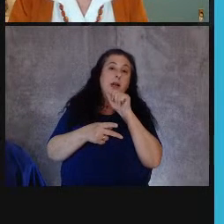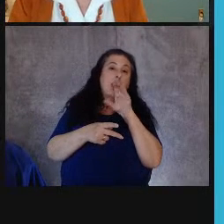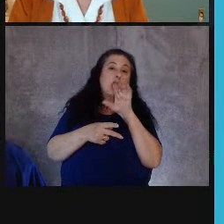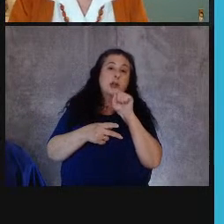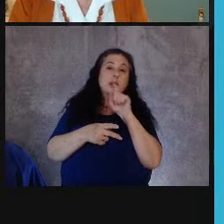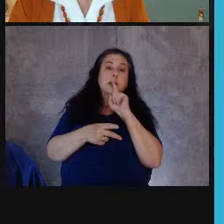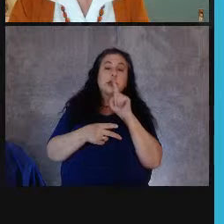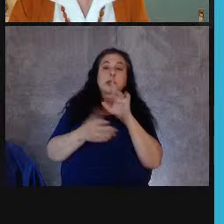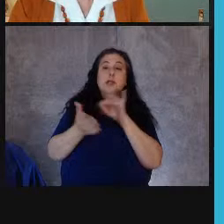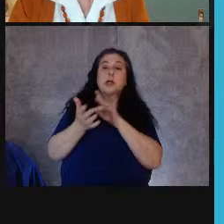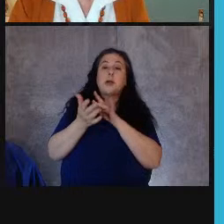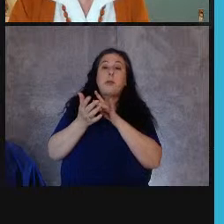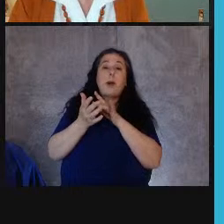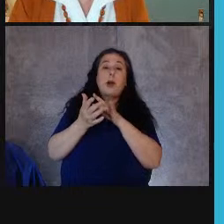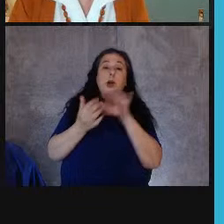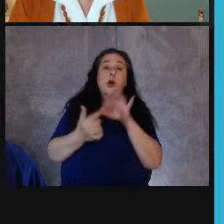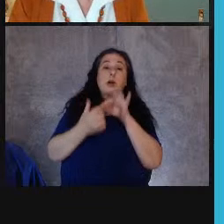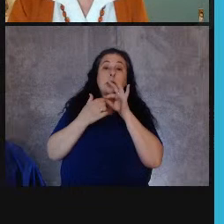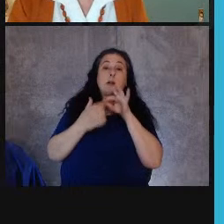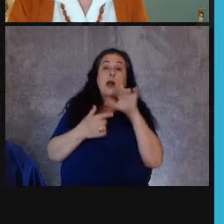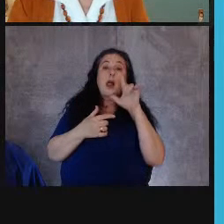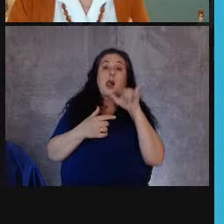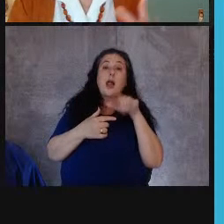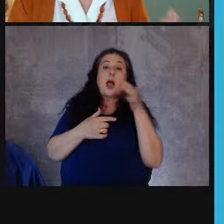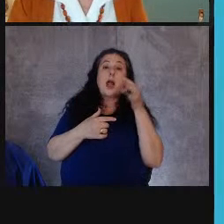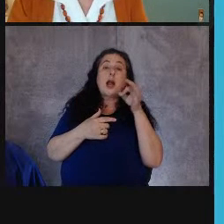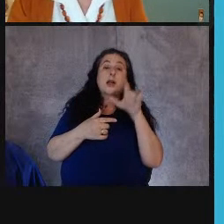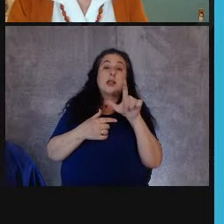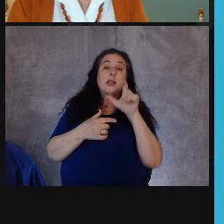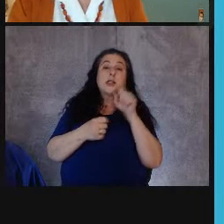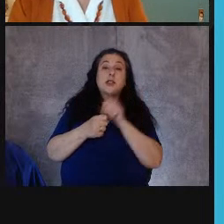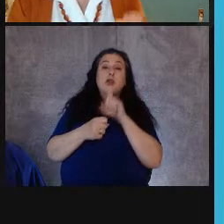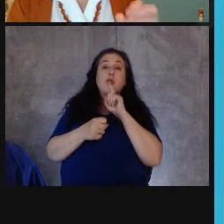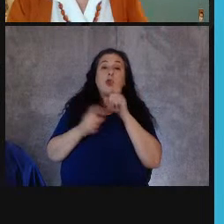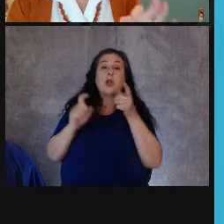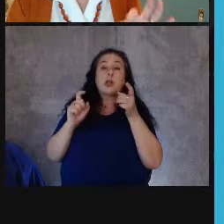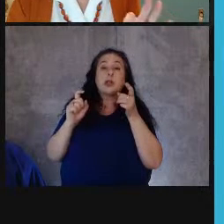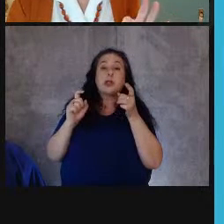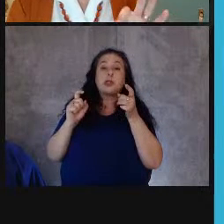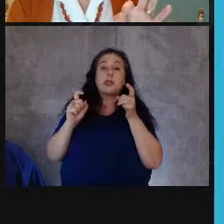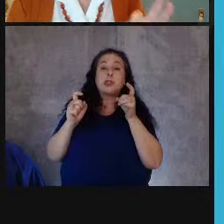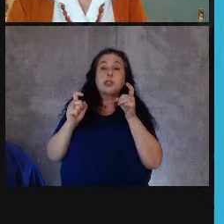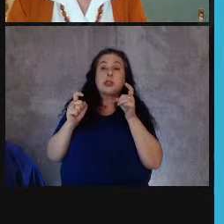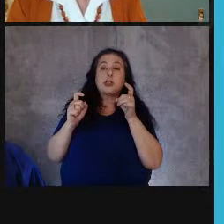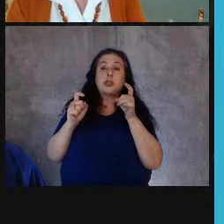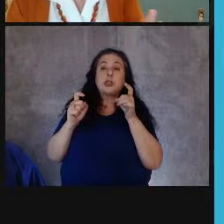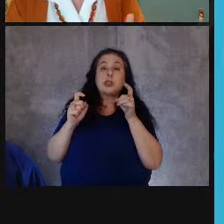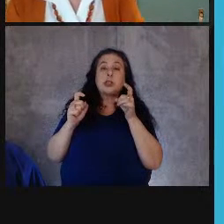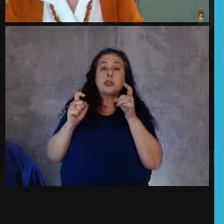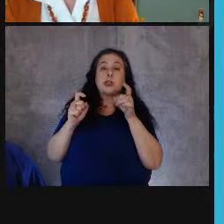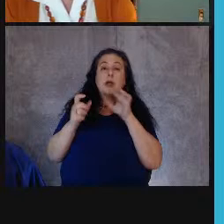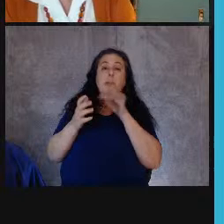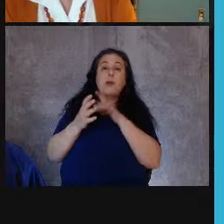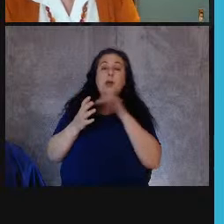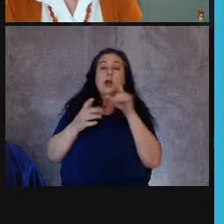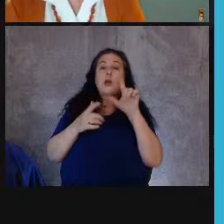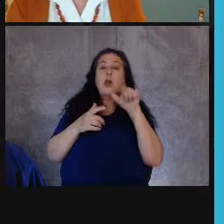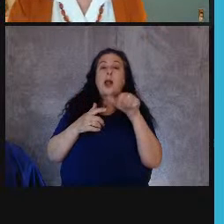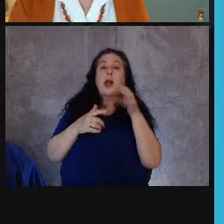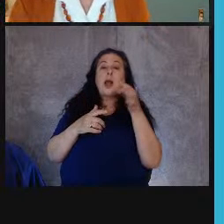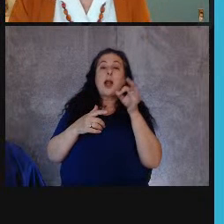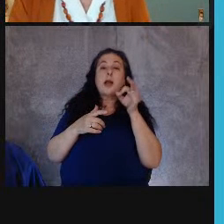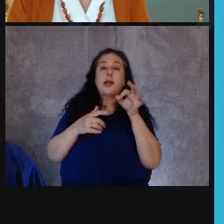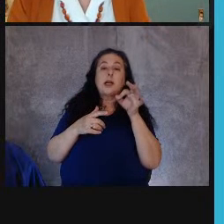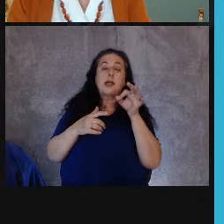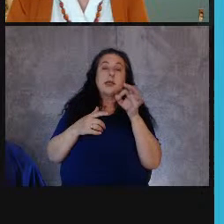new medical specialty in the late 19th century. It really arose in the mid to the late 19th